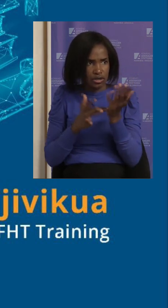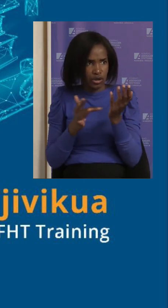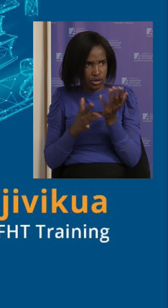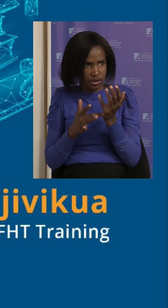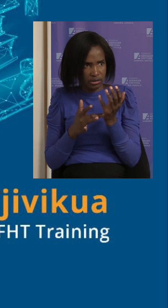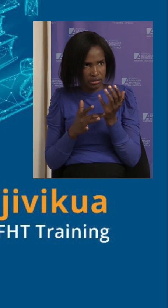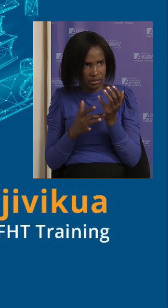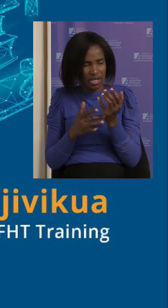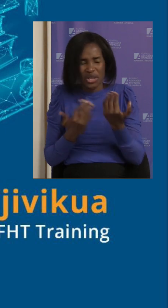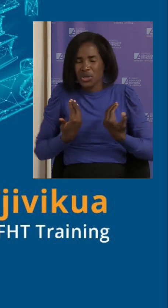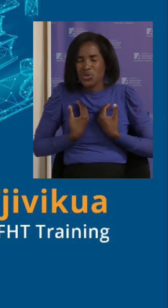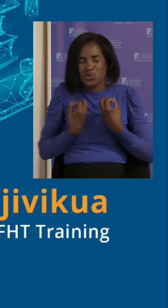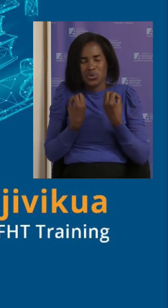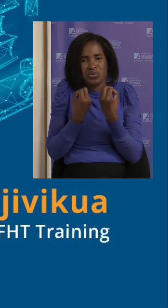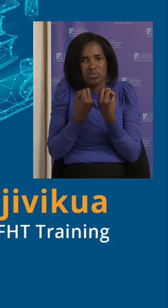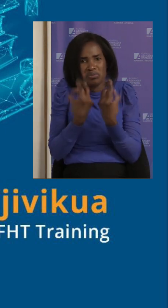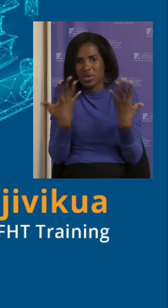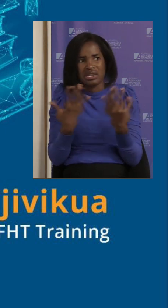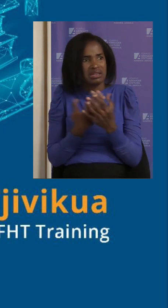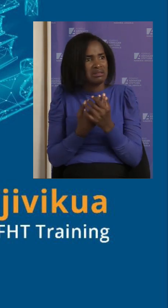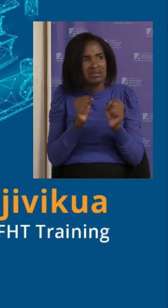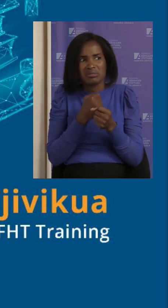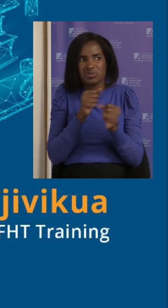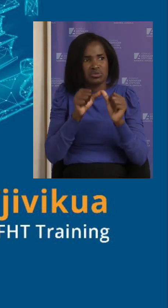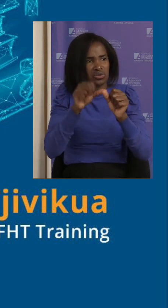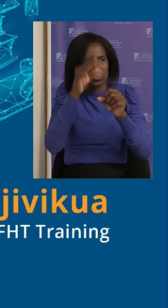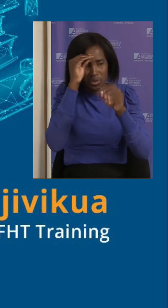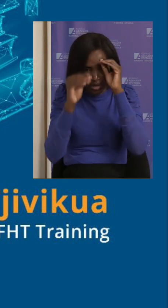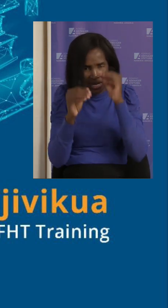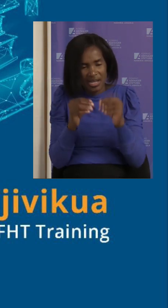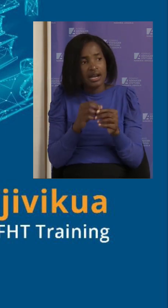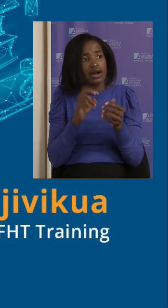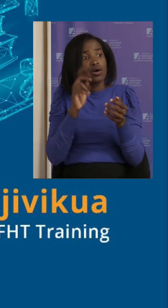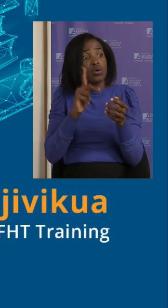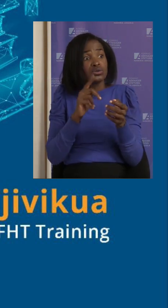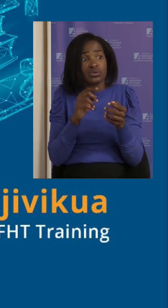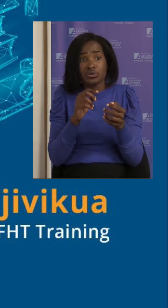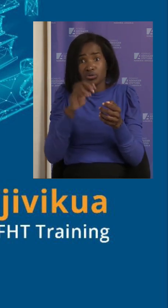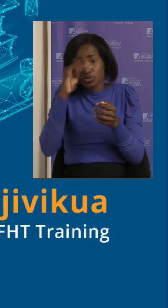This leaves many young people without access to further learning, while the options for work